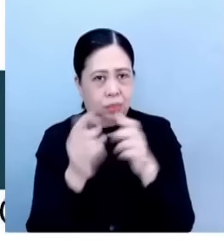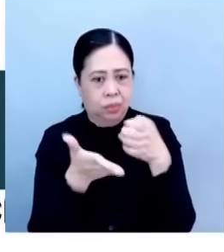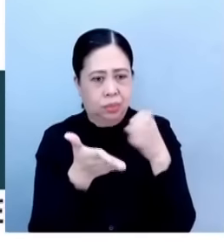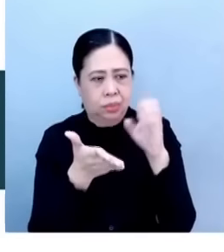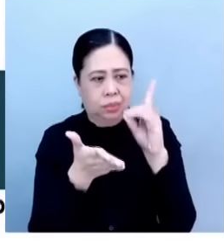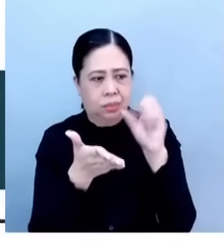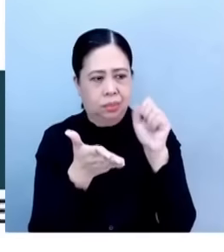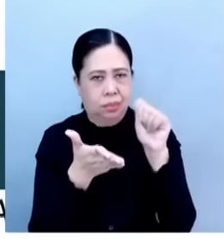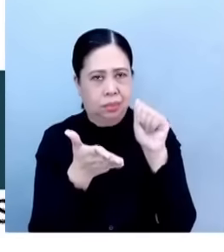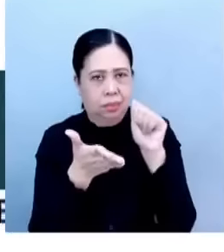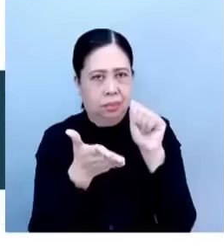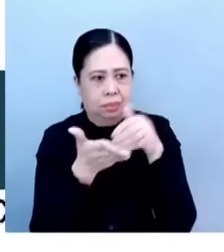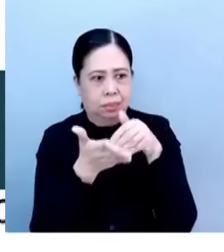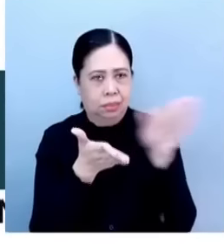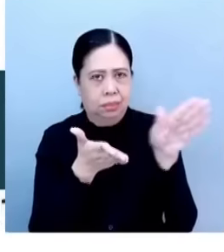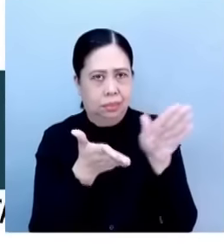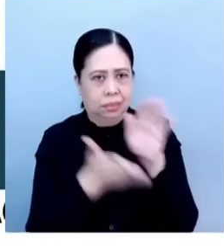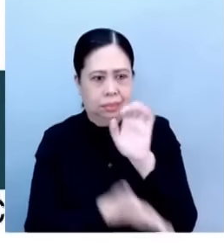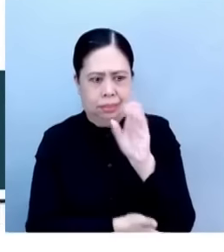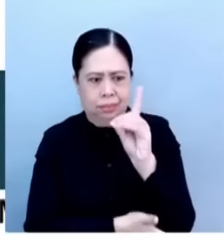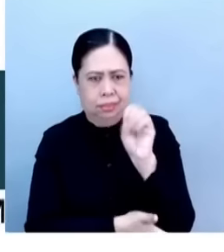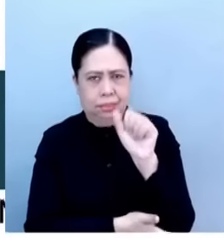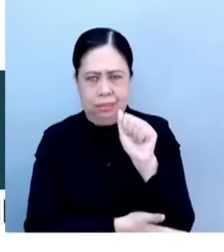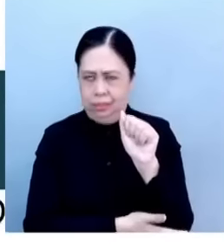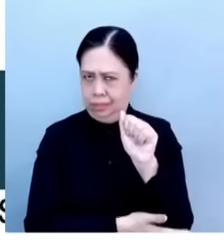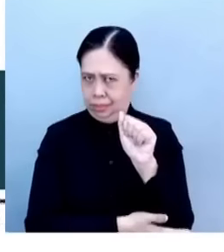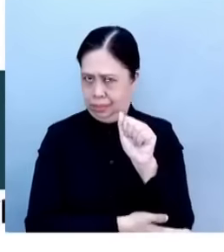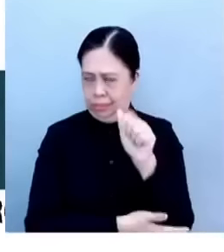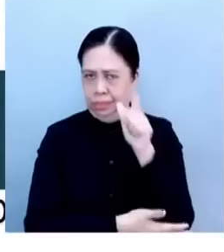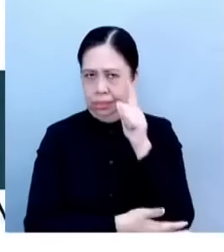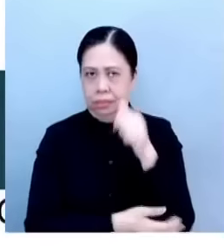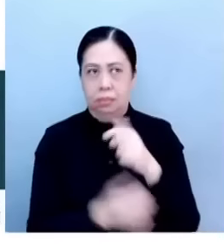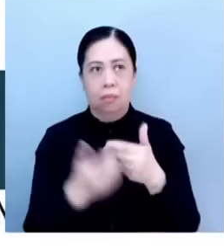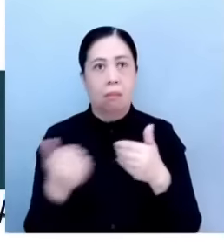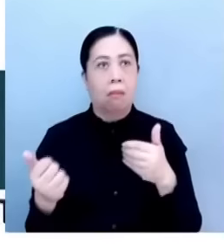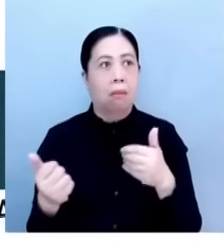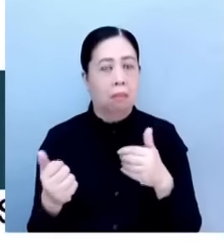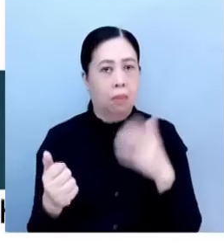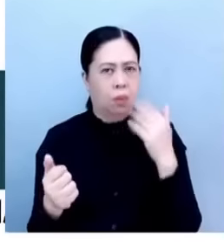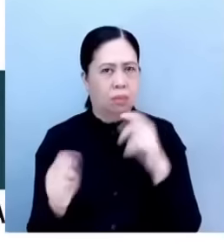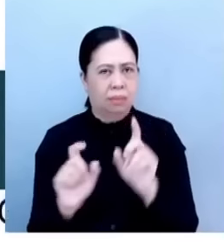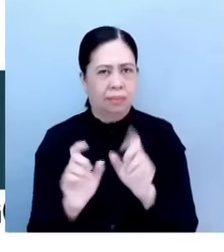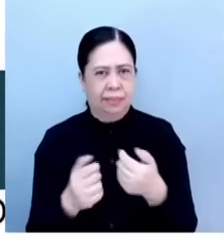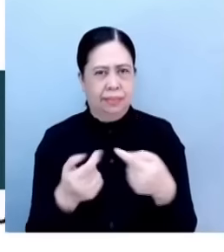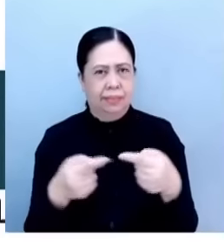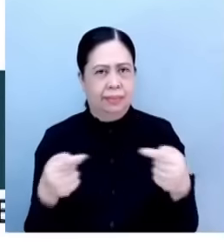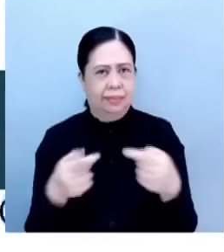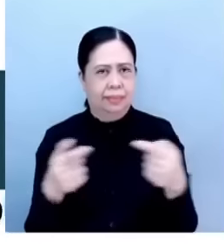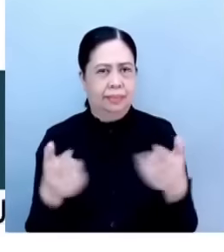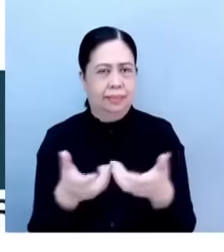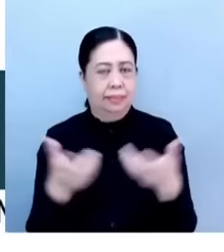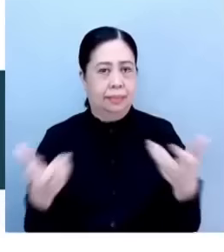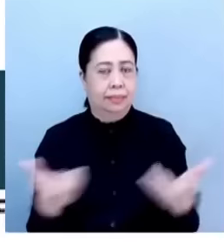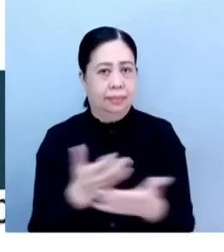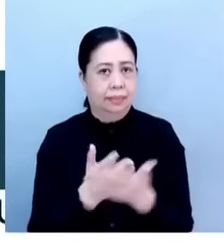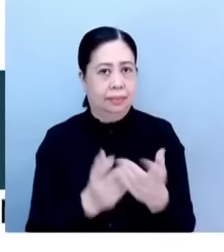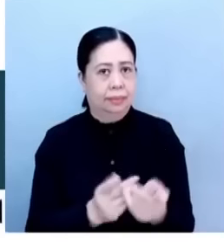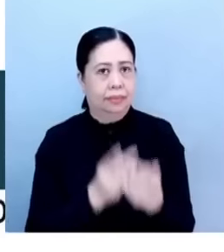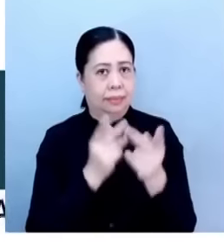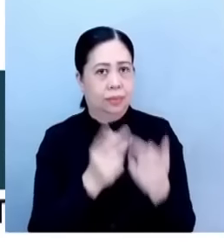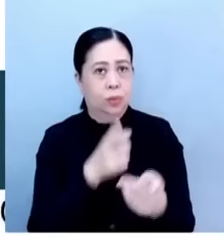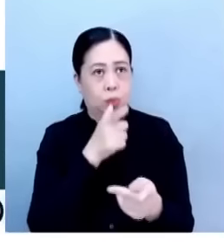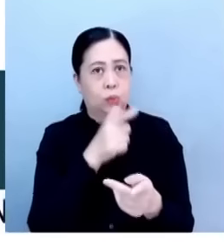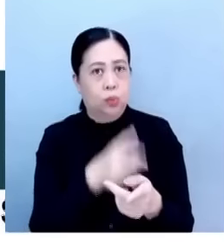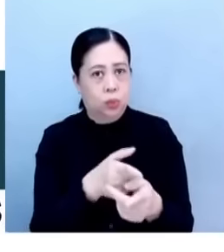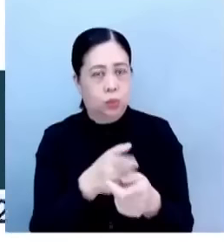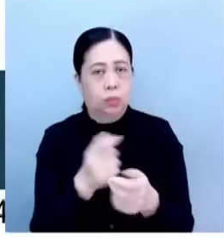that it was divisive. People are now saying it's divisive. even some proponents, even those who